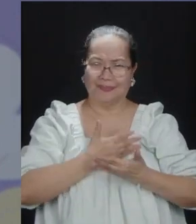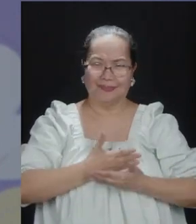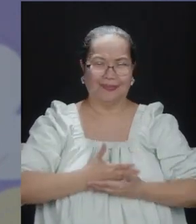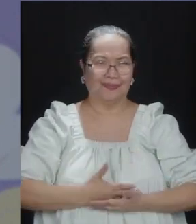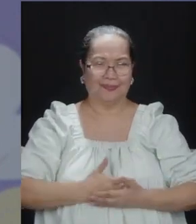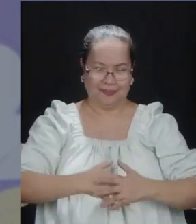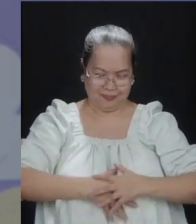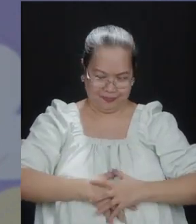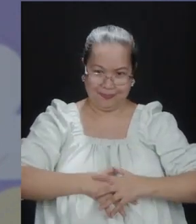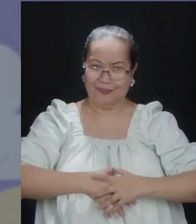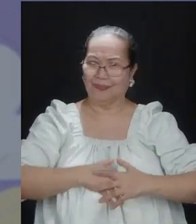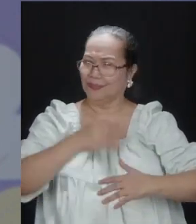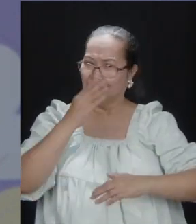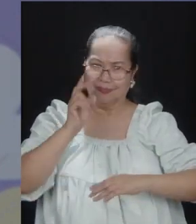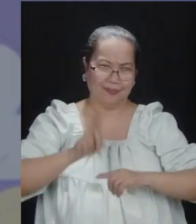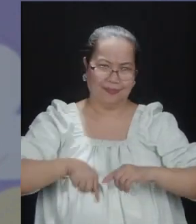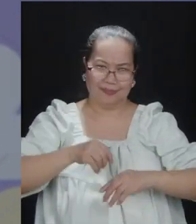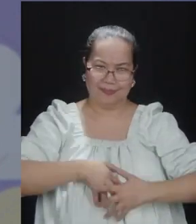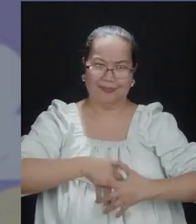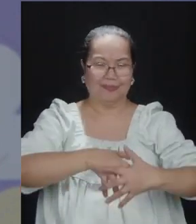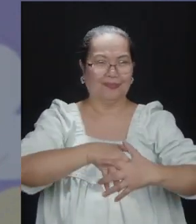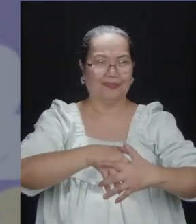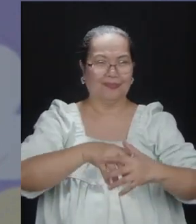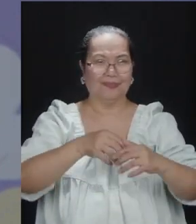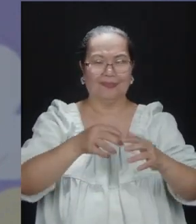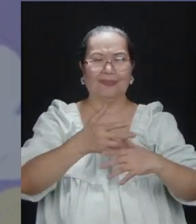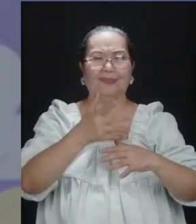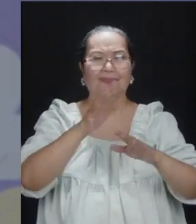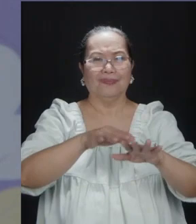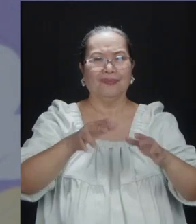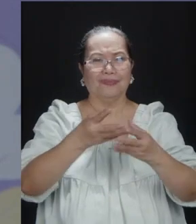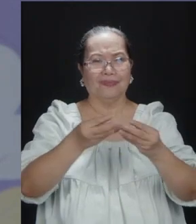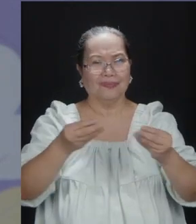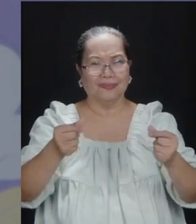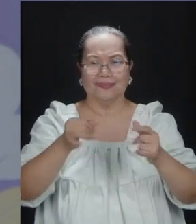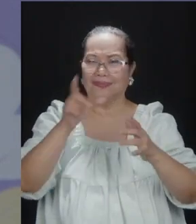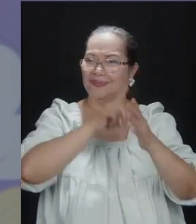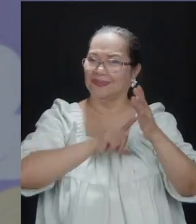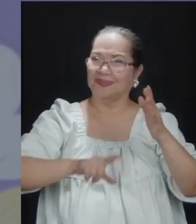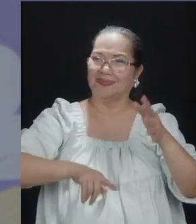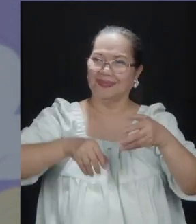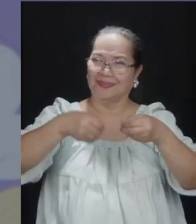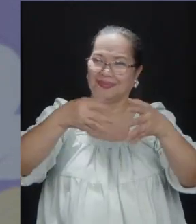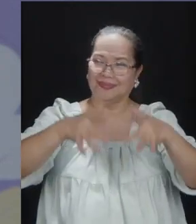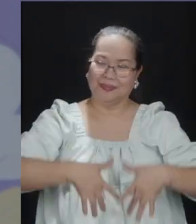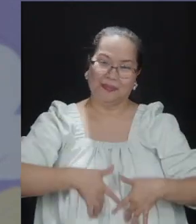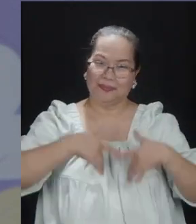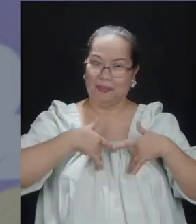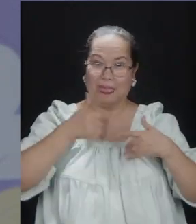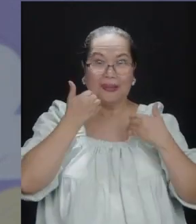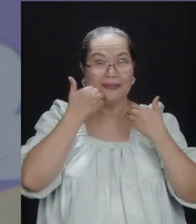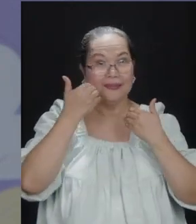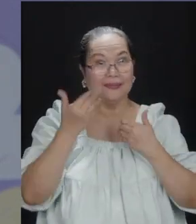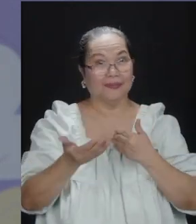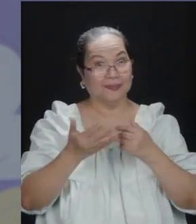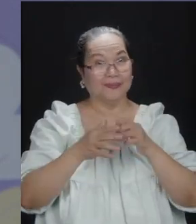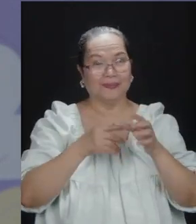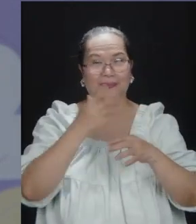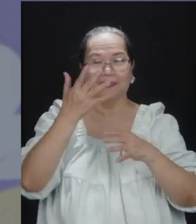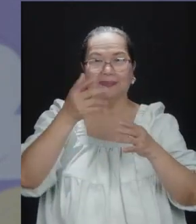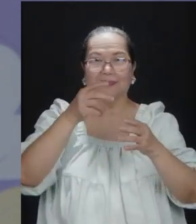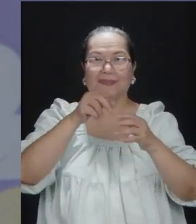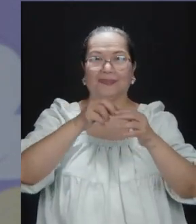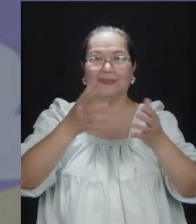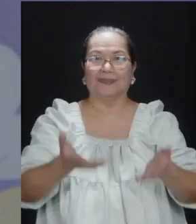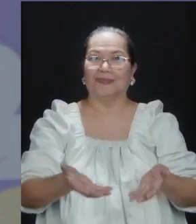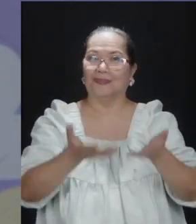barren bear children. Those with children waste away. The Lord gives life and death. The Lord raises up the